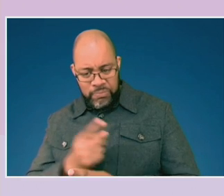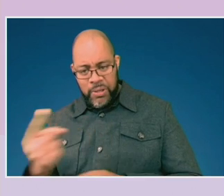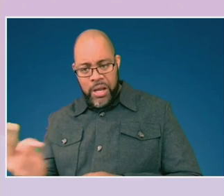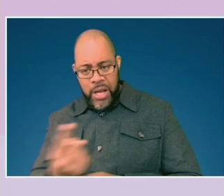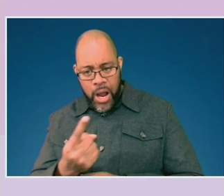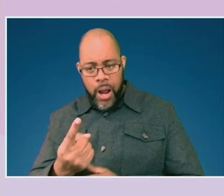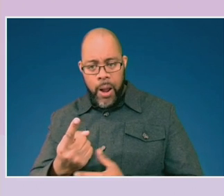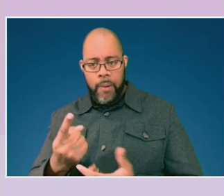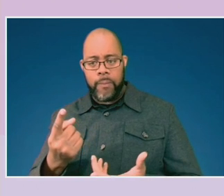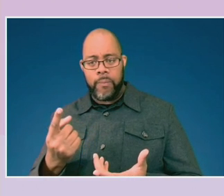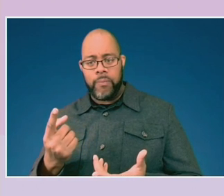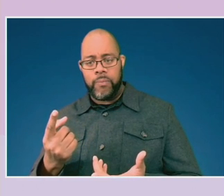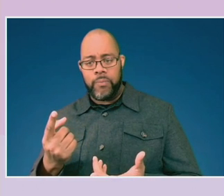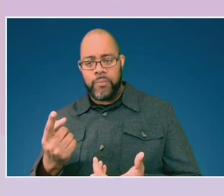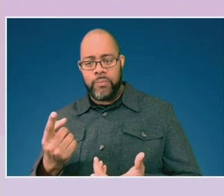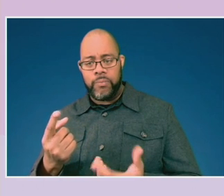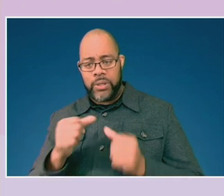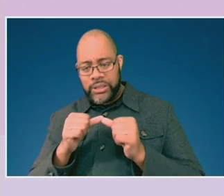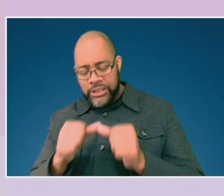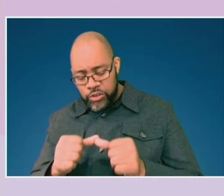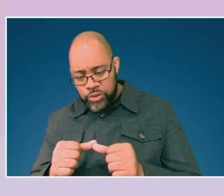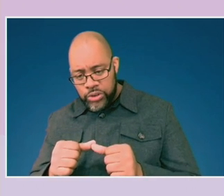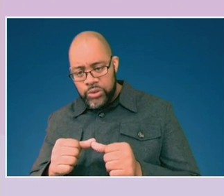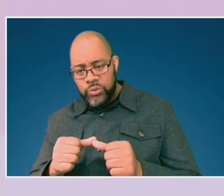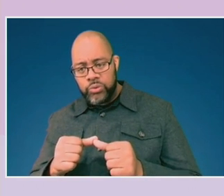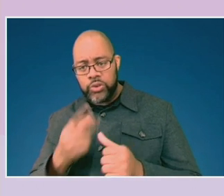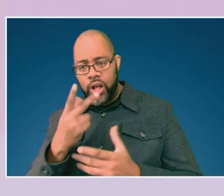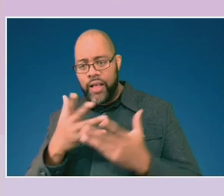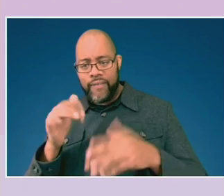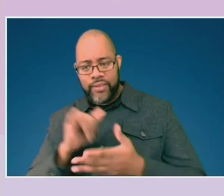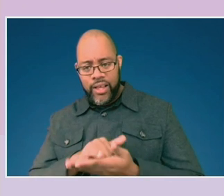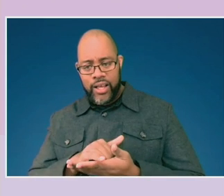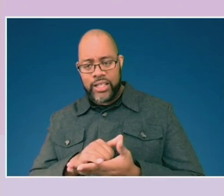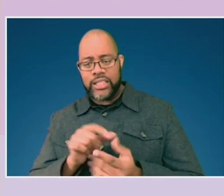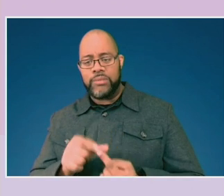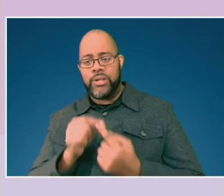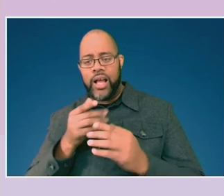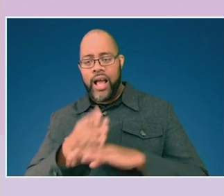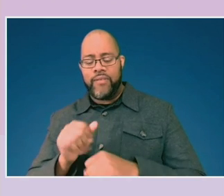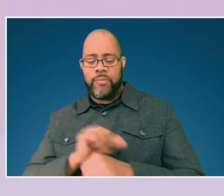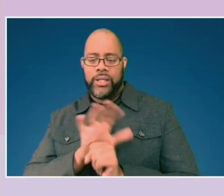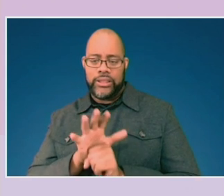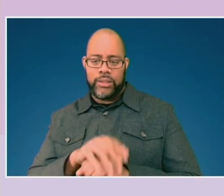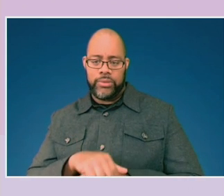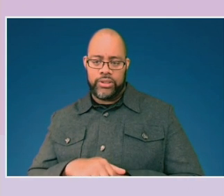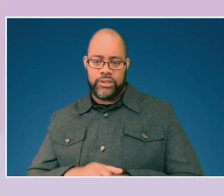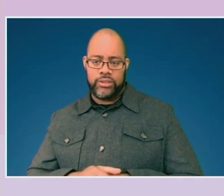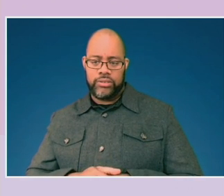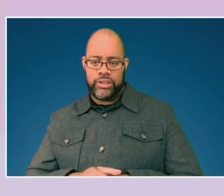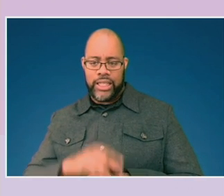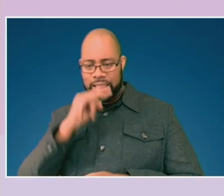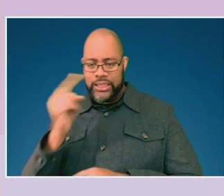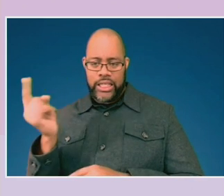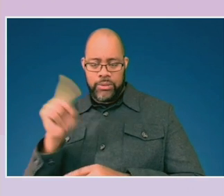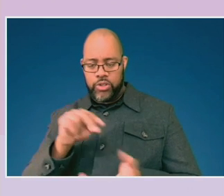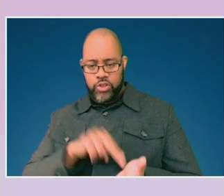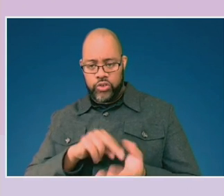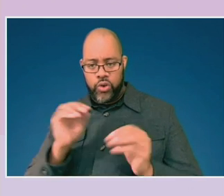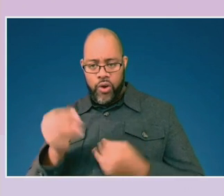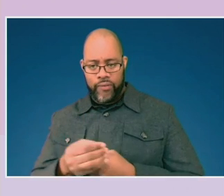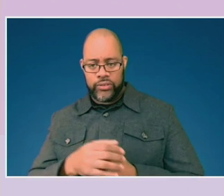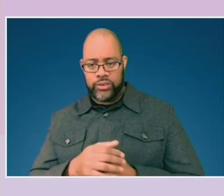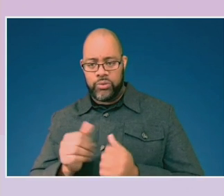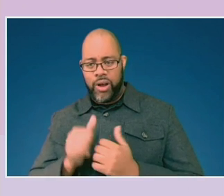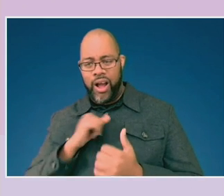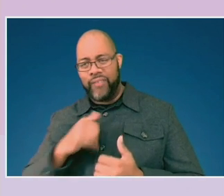coming continuously, we saw a lot of that, especially after the pandemic, of the kids coming to the nurse's office with, I have a